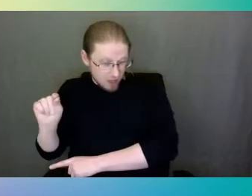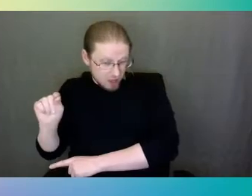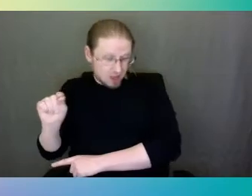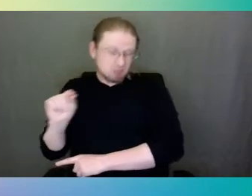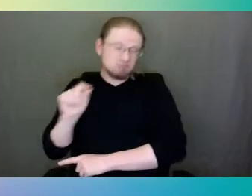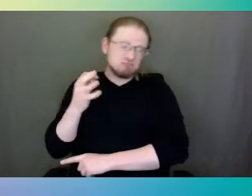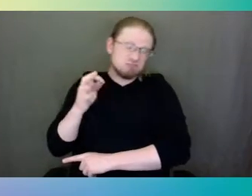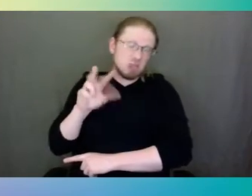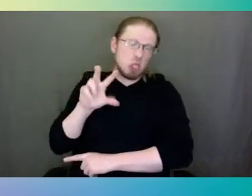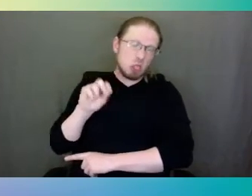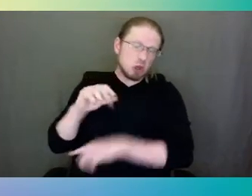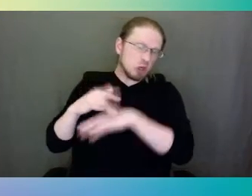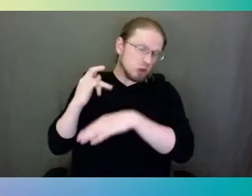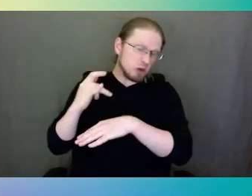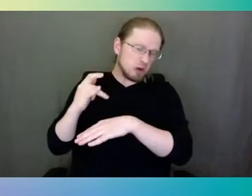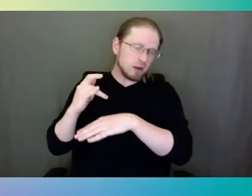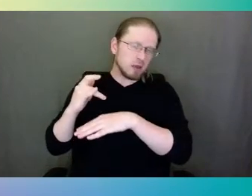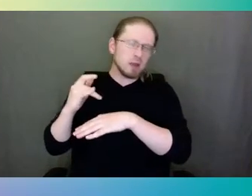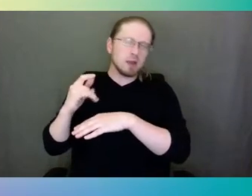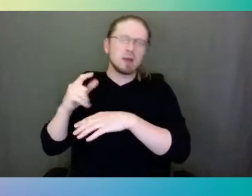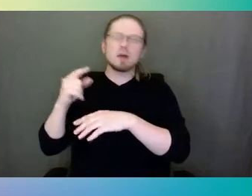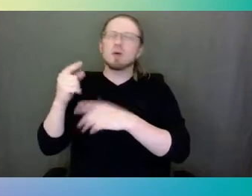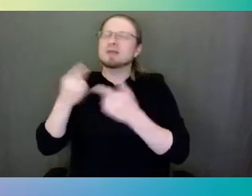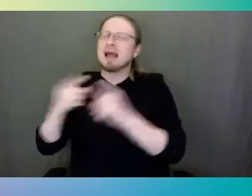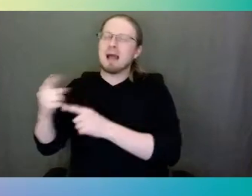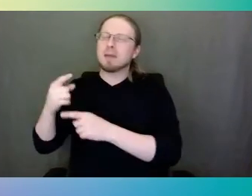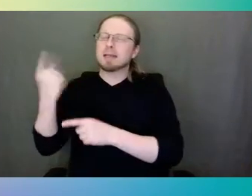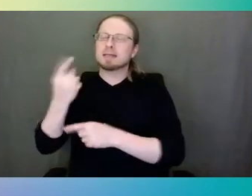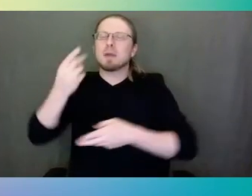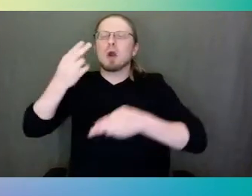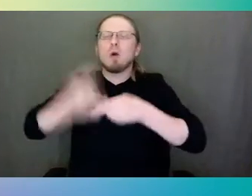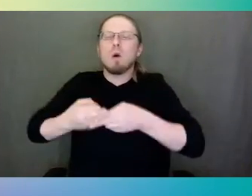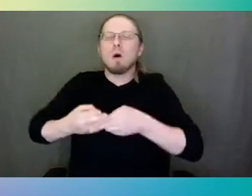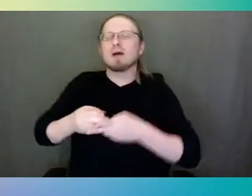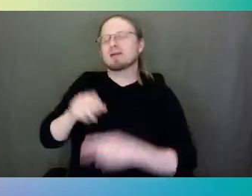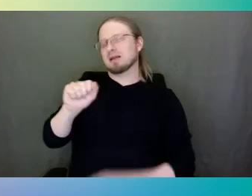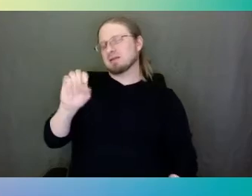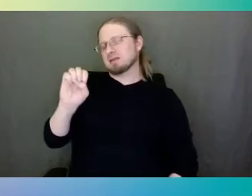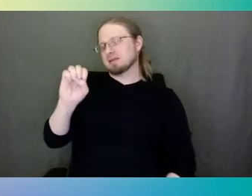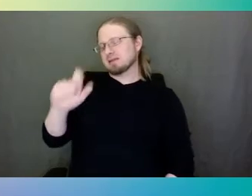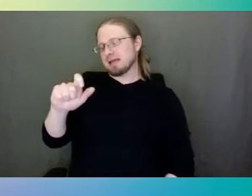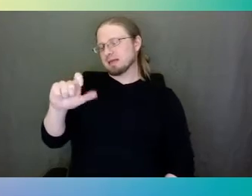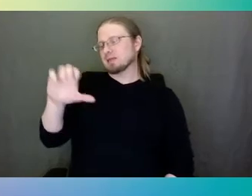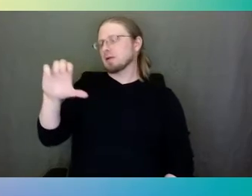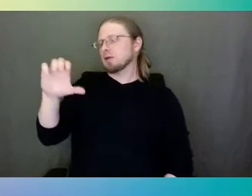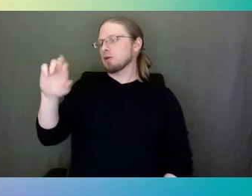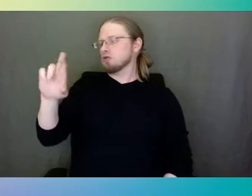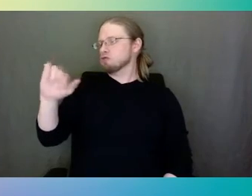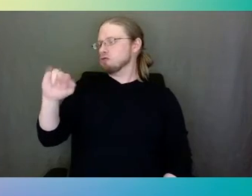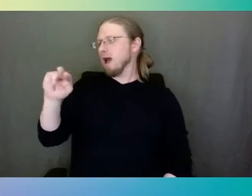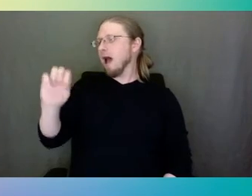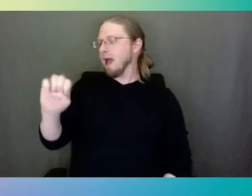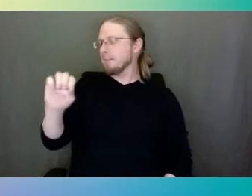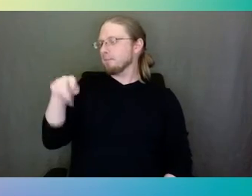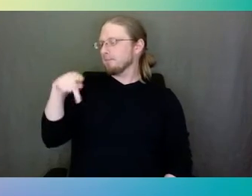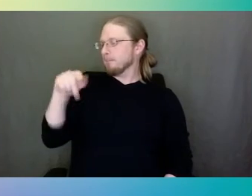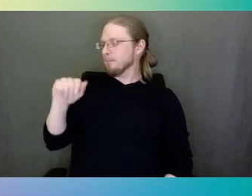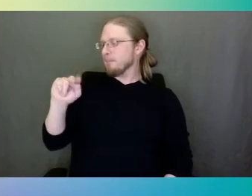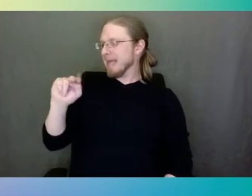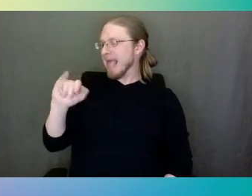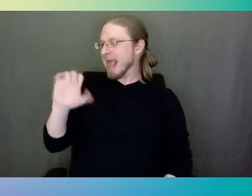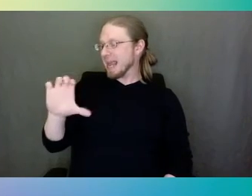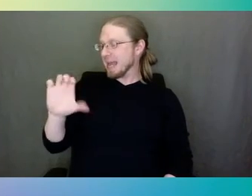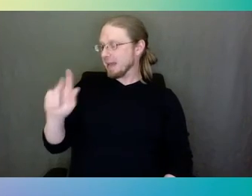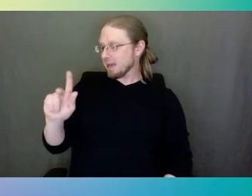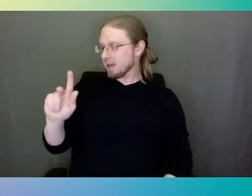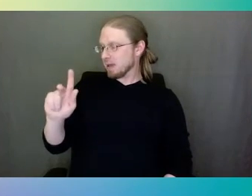it's called the sex crime panics. So all over the country, there are these crimes against young boys,